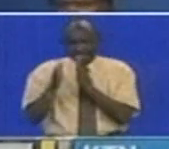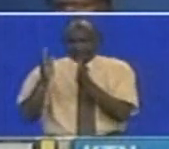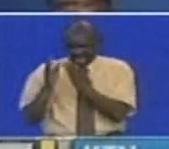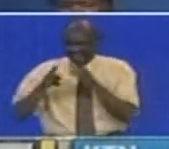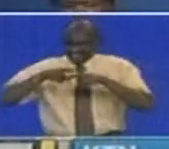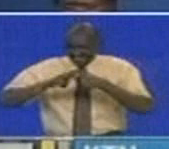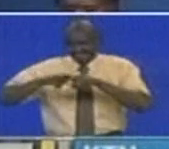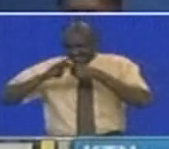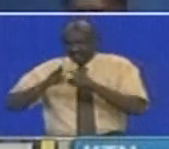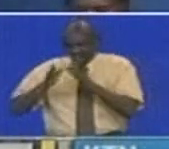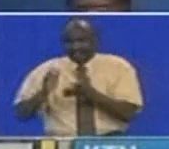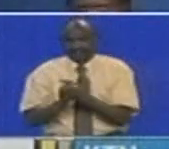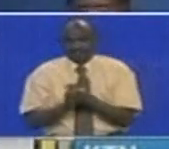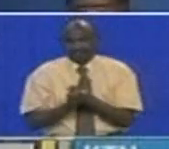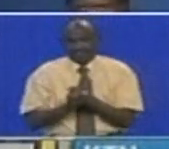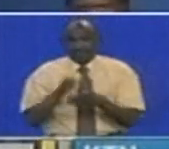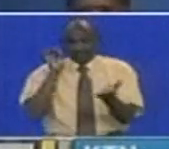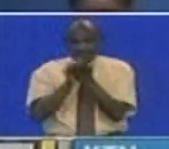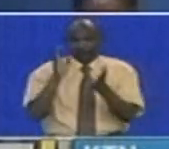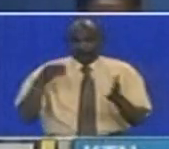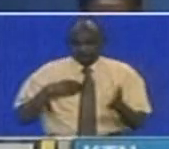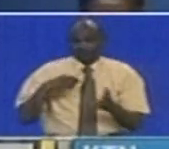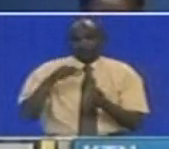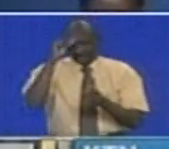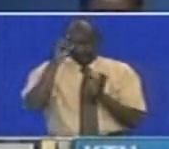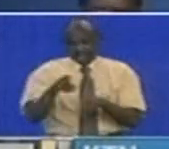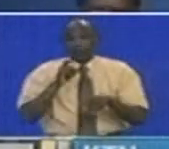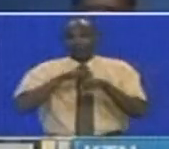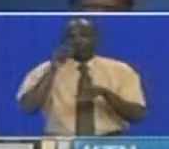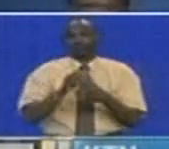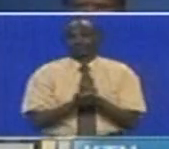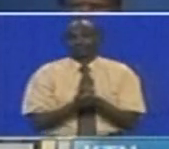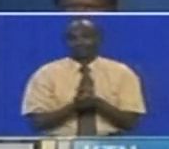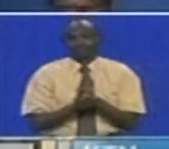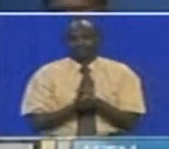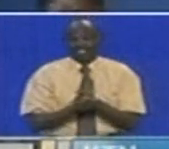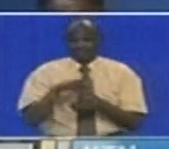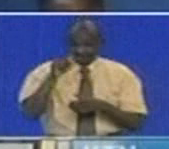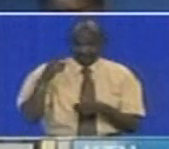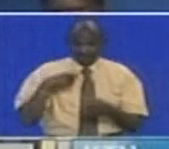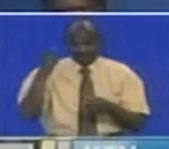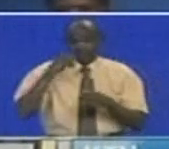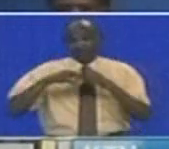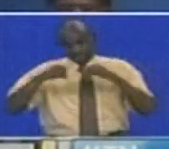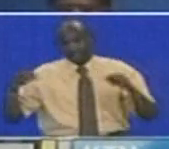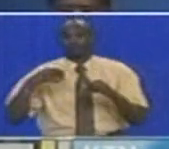engineered the impeachment of Governor Wambora because he defected from our